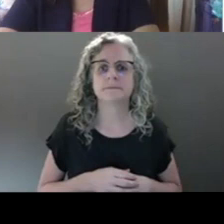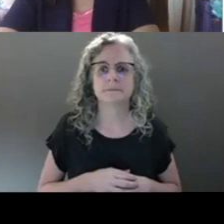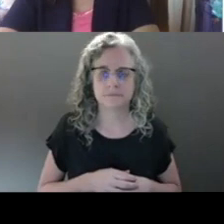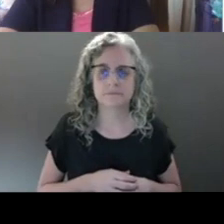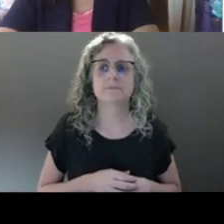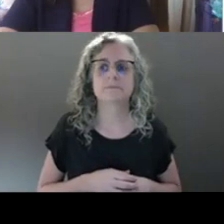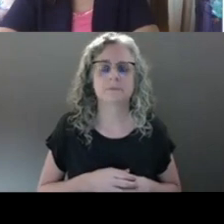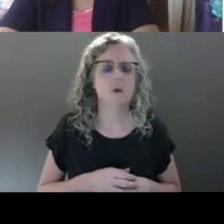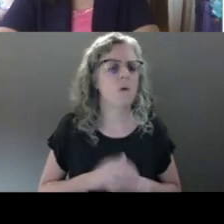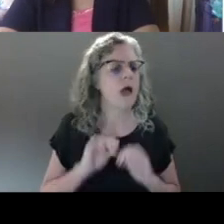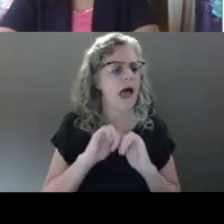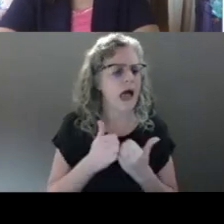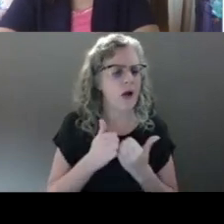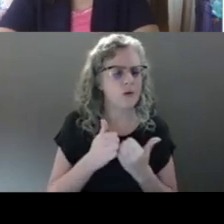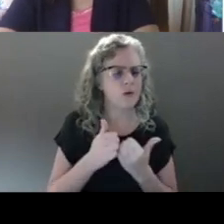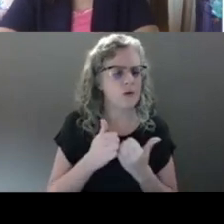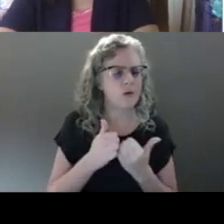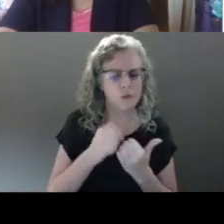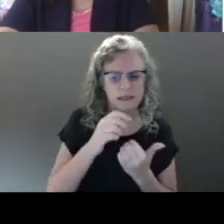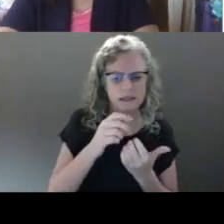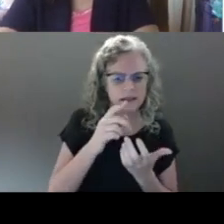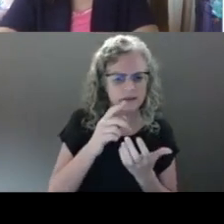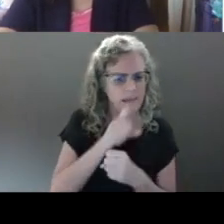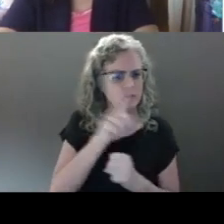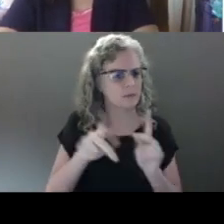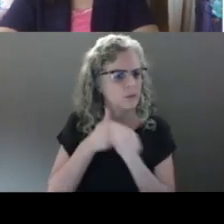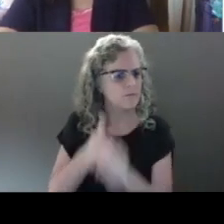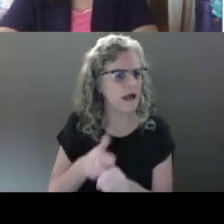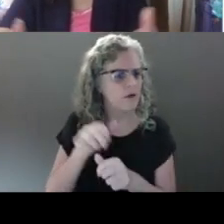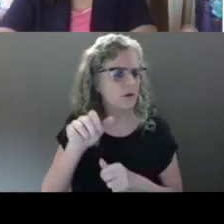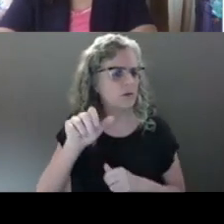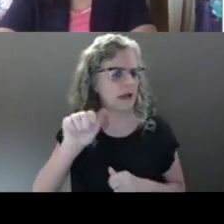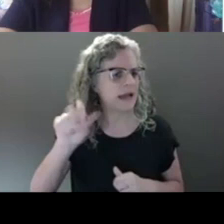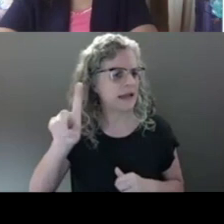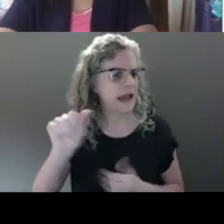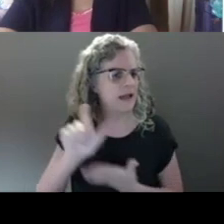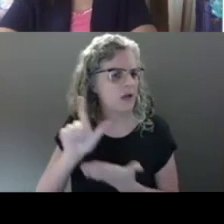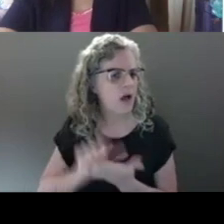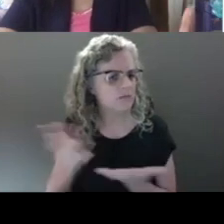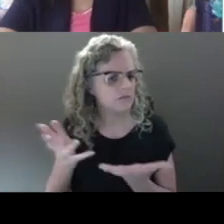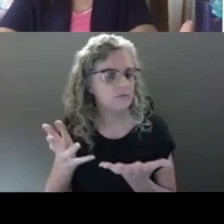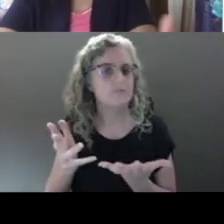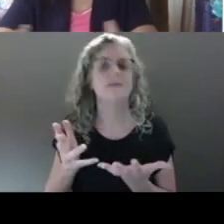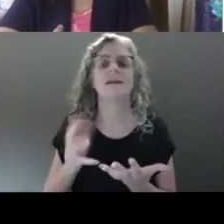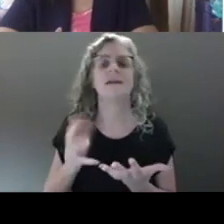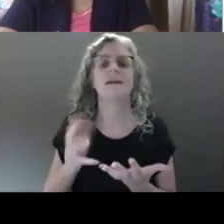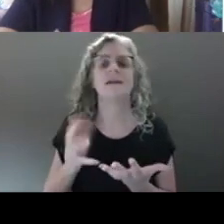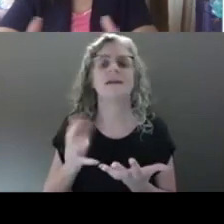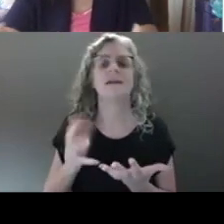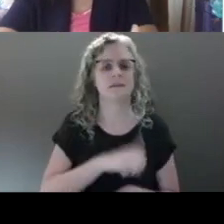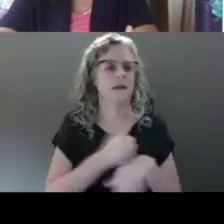that there are what we call ADA national network, and it's pretty